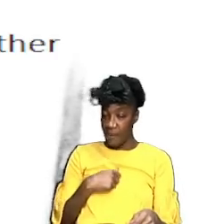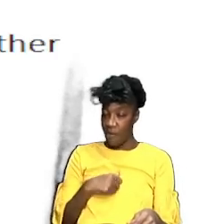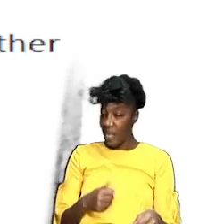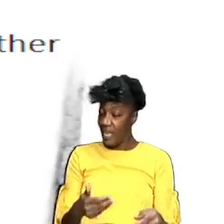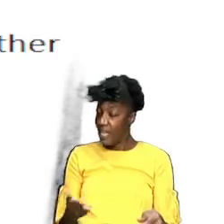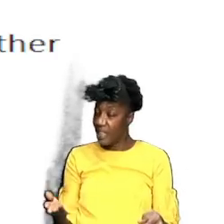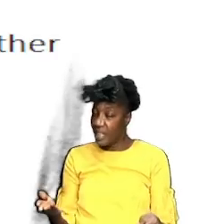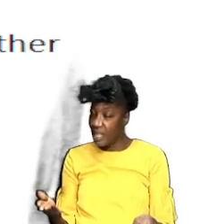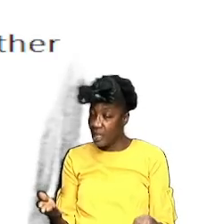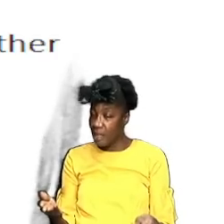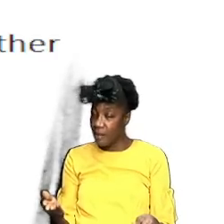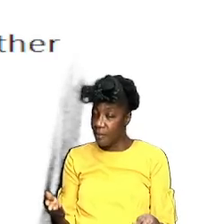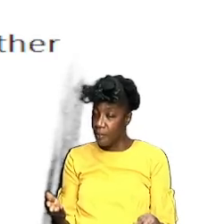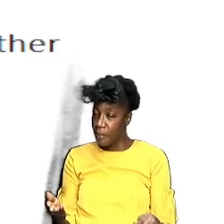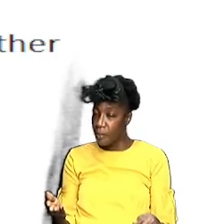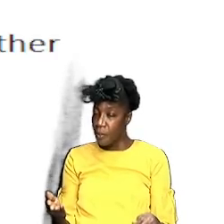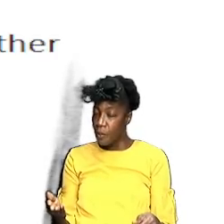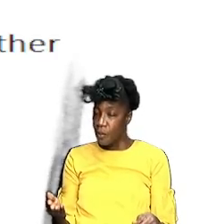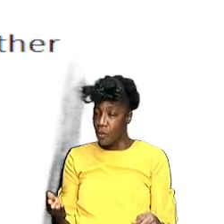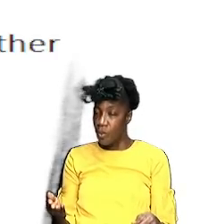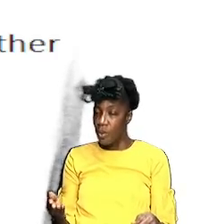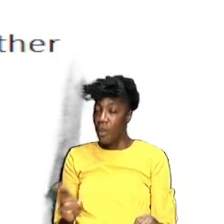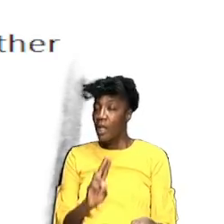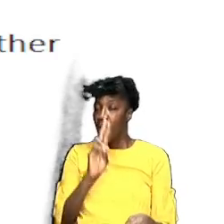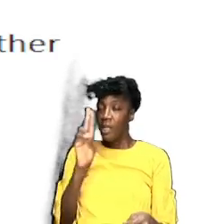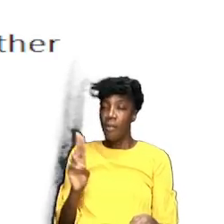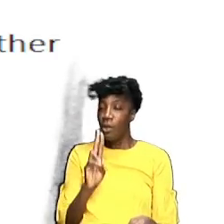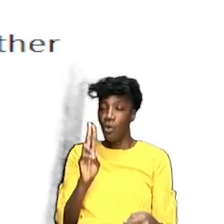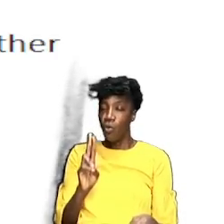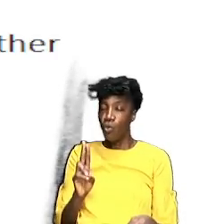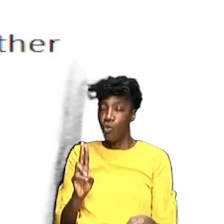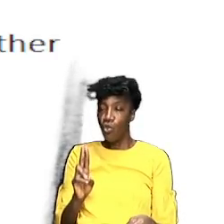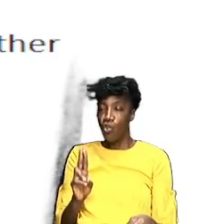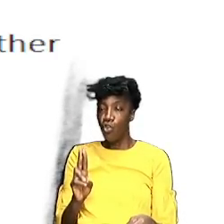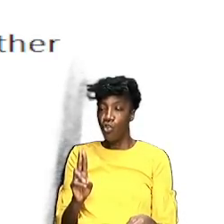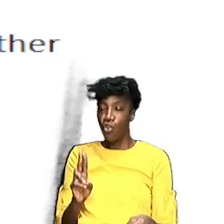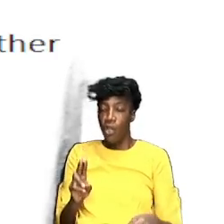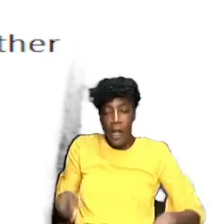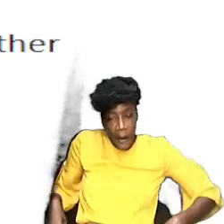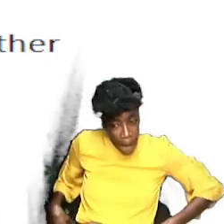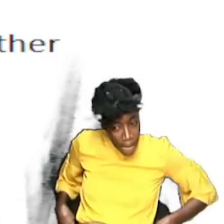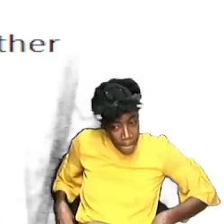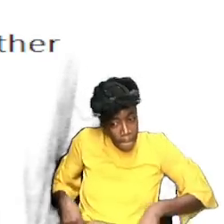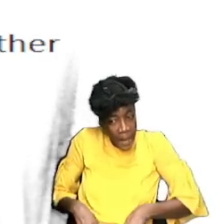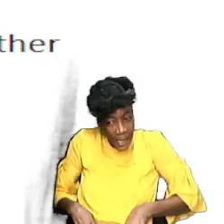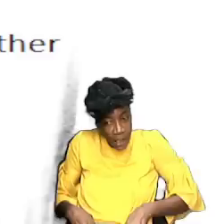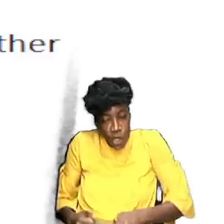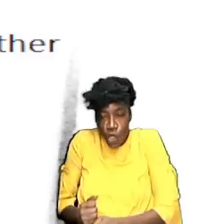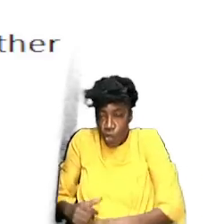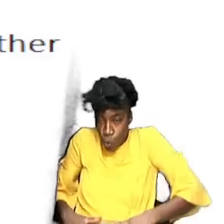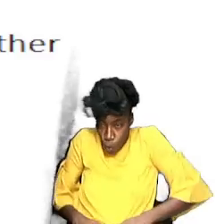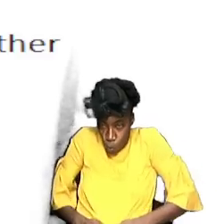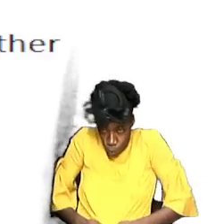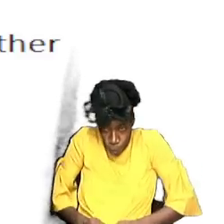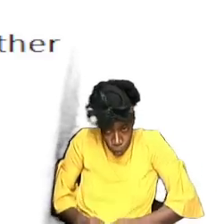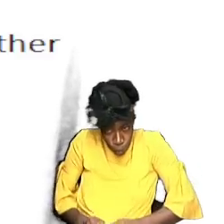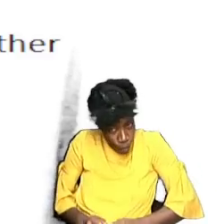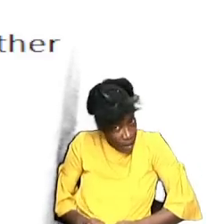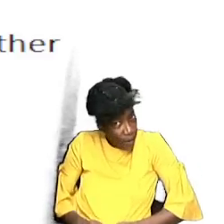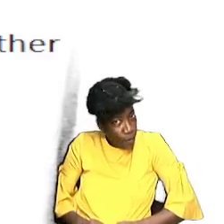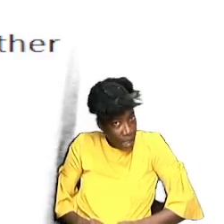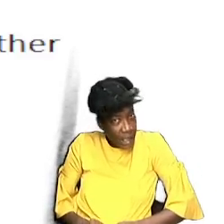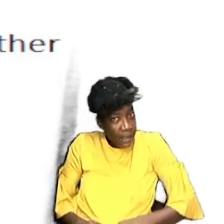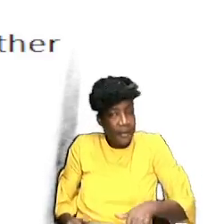going to do, amen, was that they would use that belt to gird their waist. All